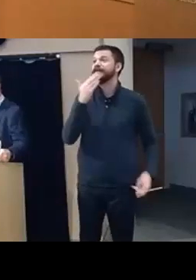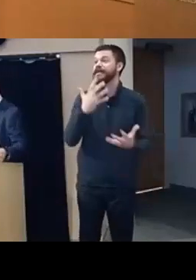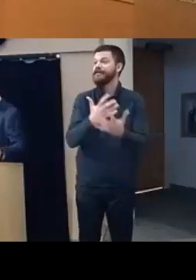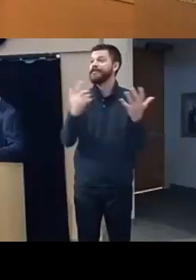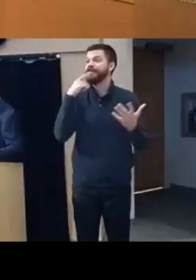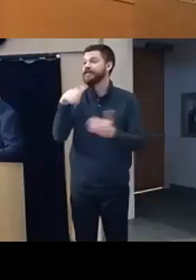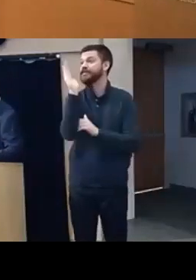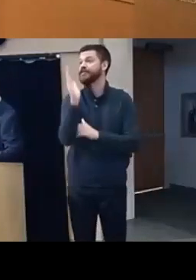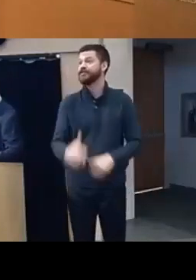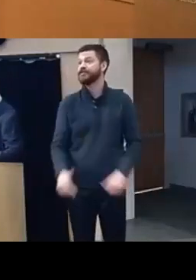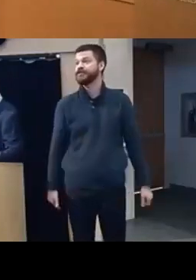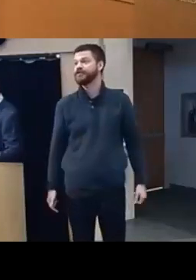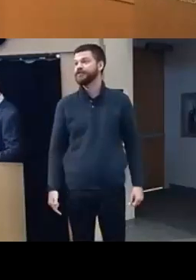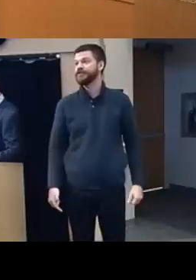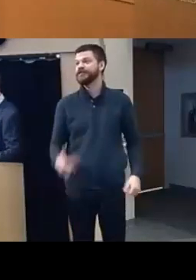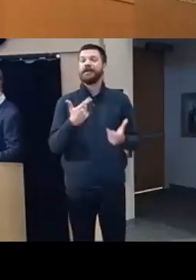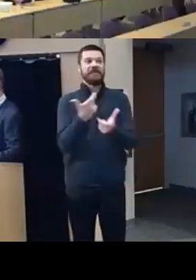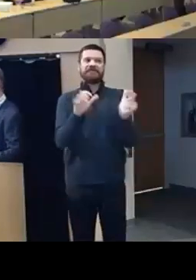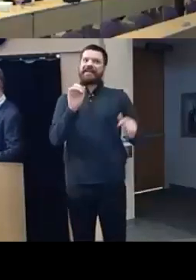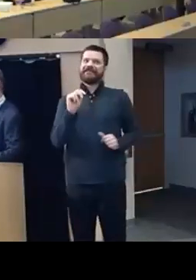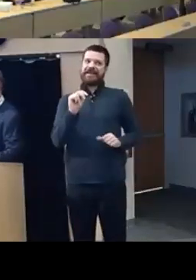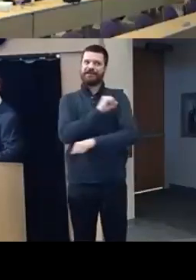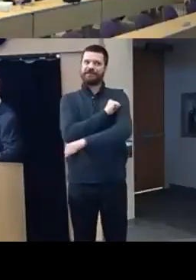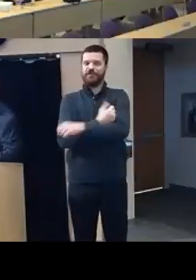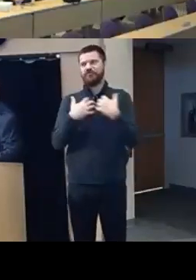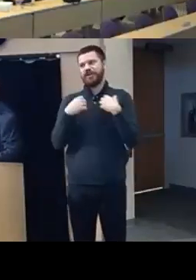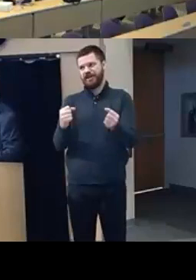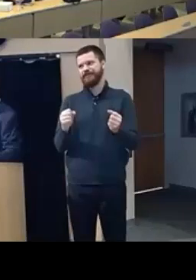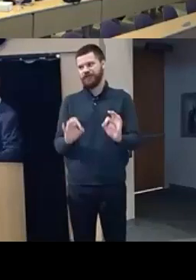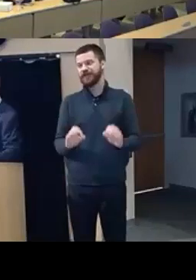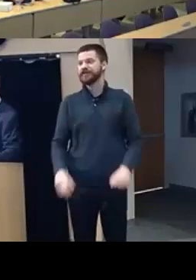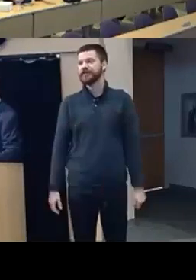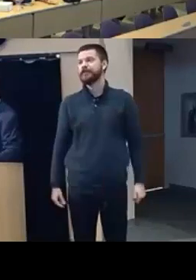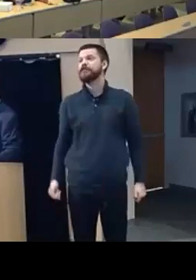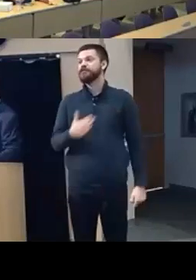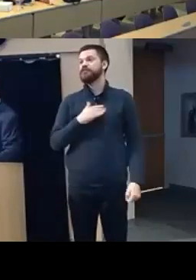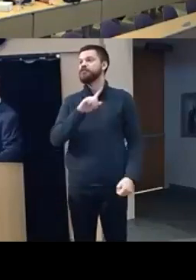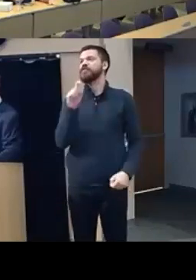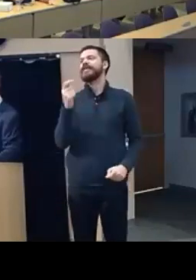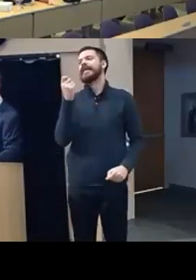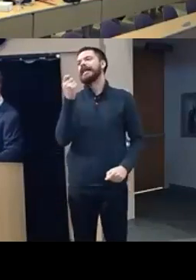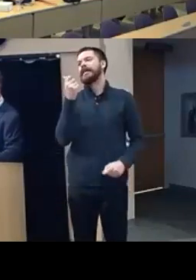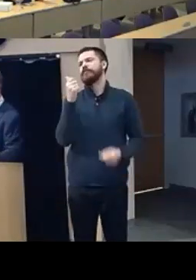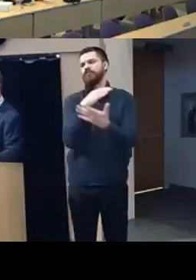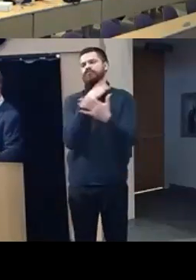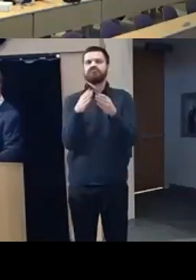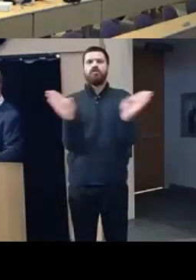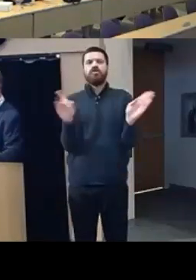you very much for this presentation. Big fan of Strong Recovery all the way around. My question, I guess it's kind of broad, but bear with me.